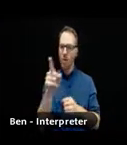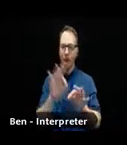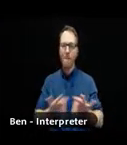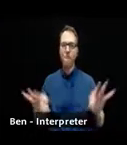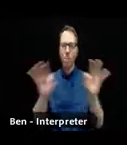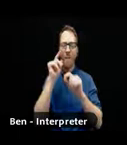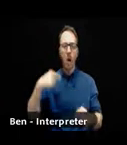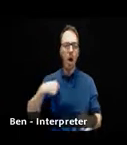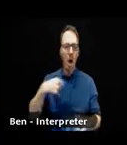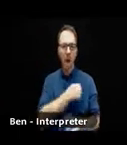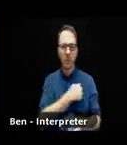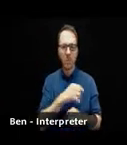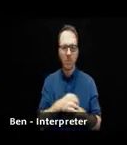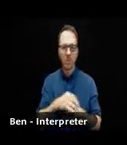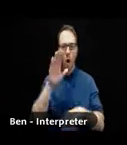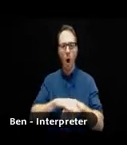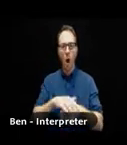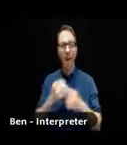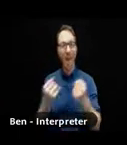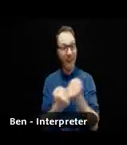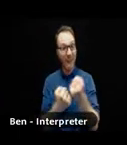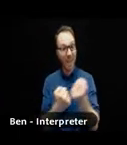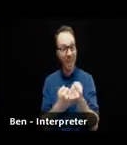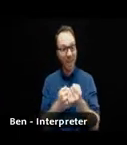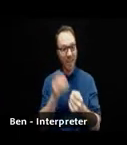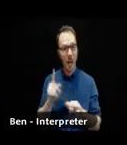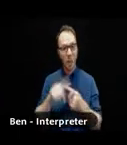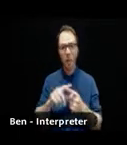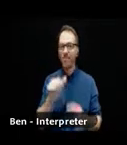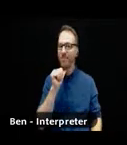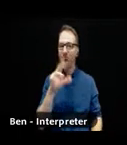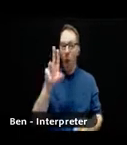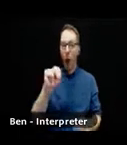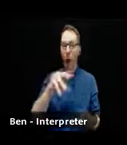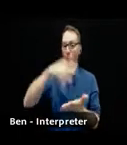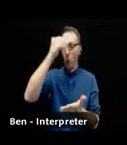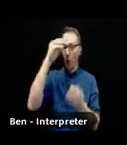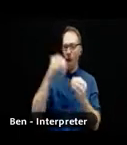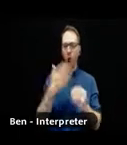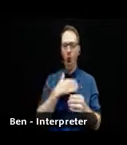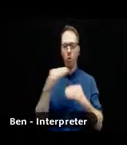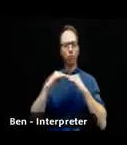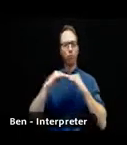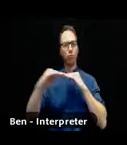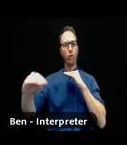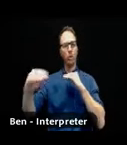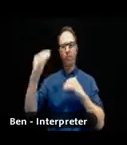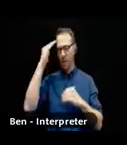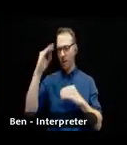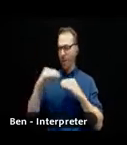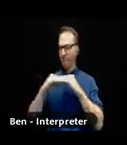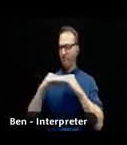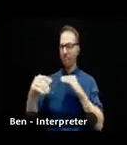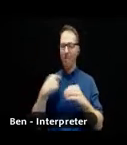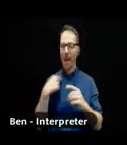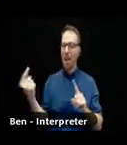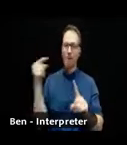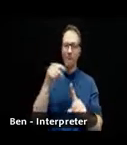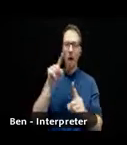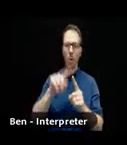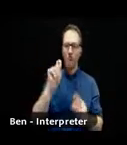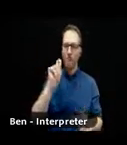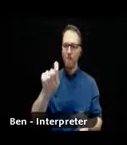think, on the advocate side to unlearn some of our more rigid notions of it. I get back to that bullet point that